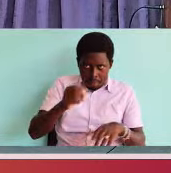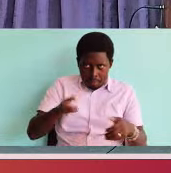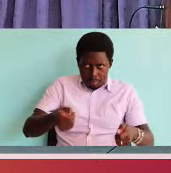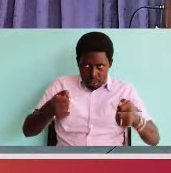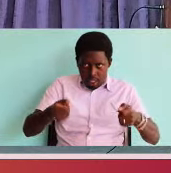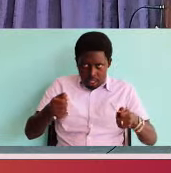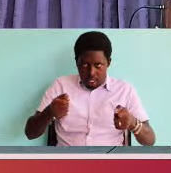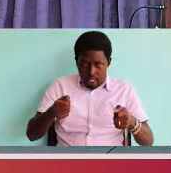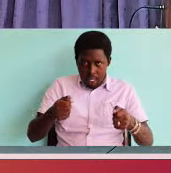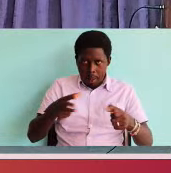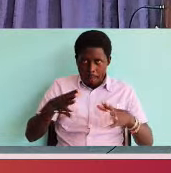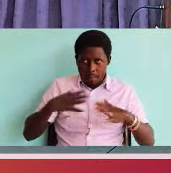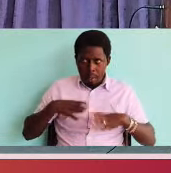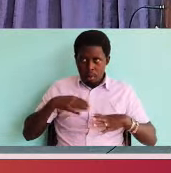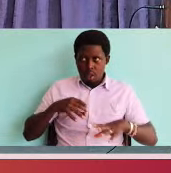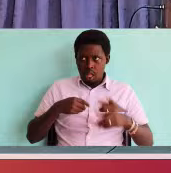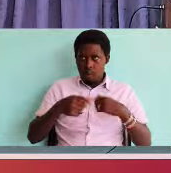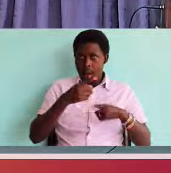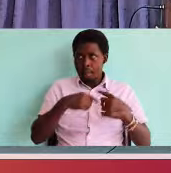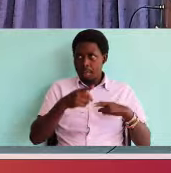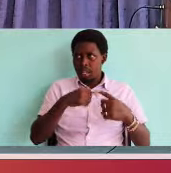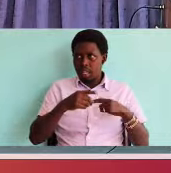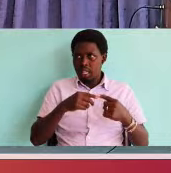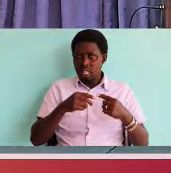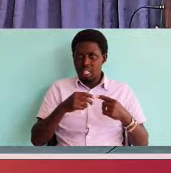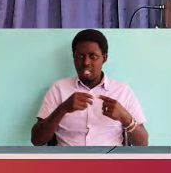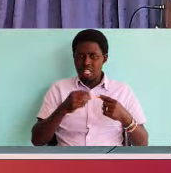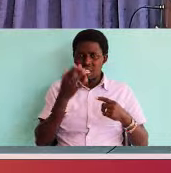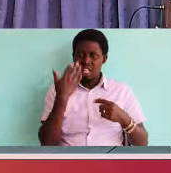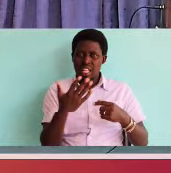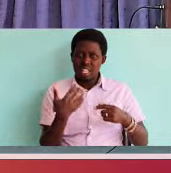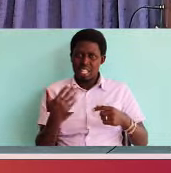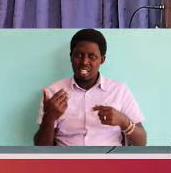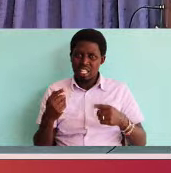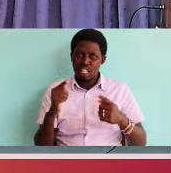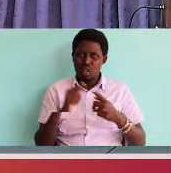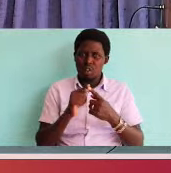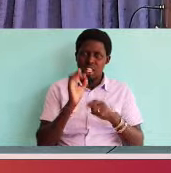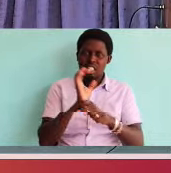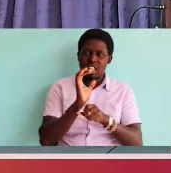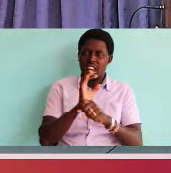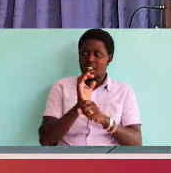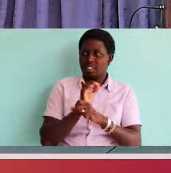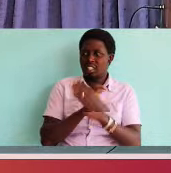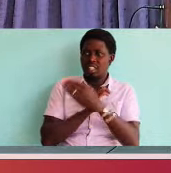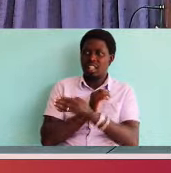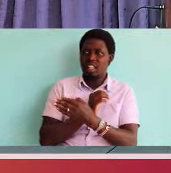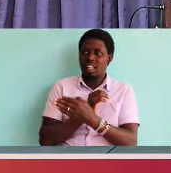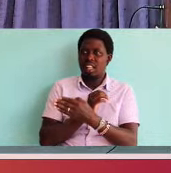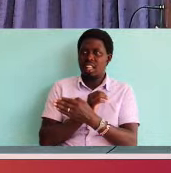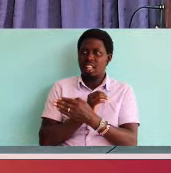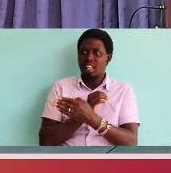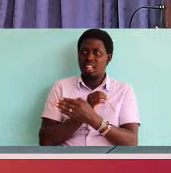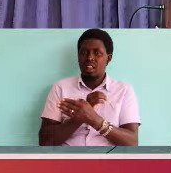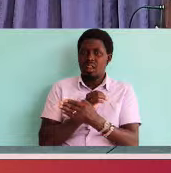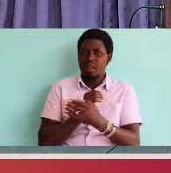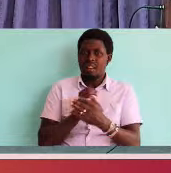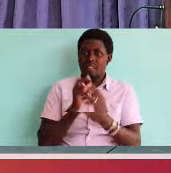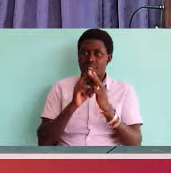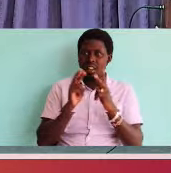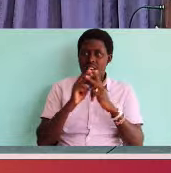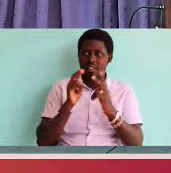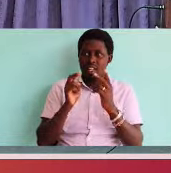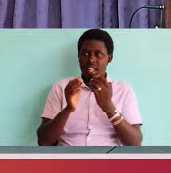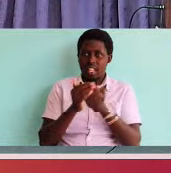are bringing their offertory or their giving in the front, they are careful not to drop coins.